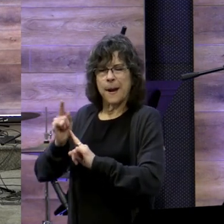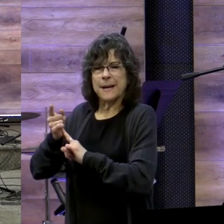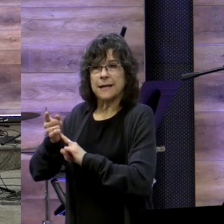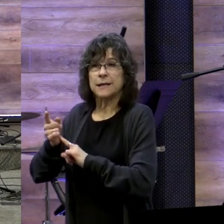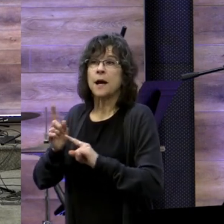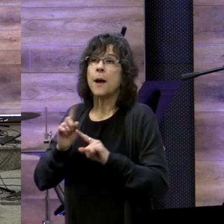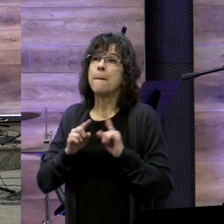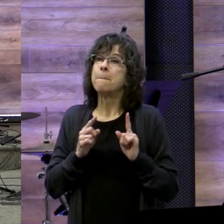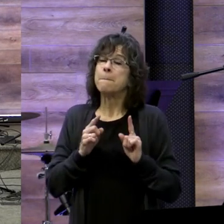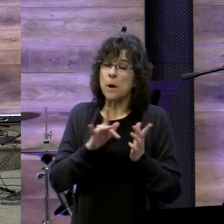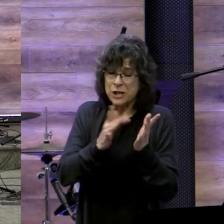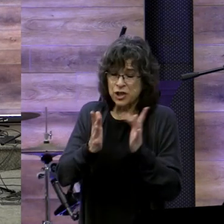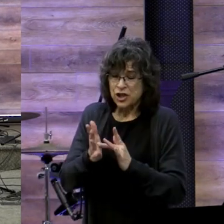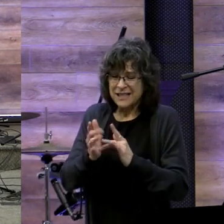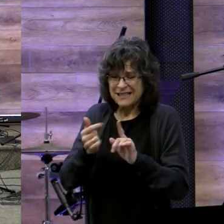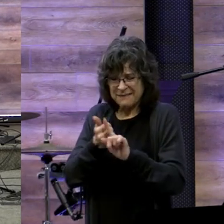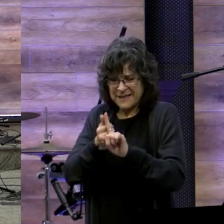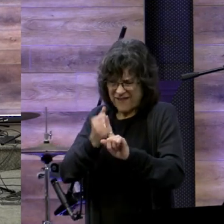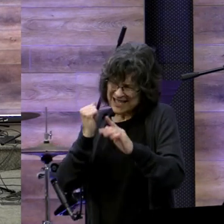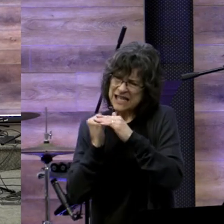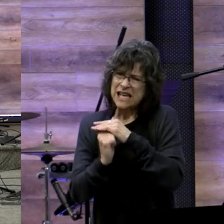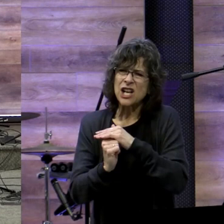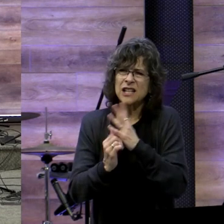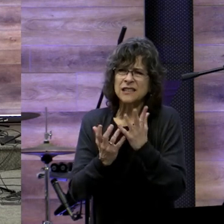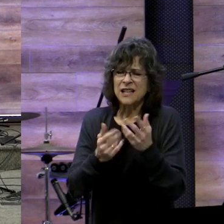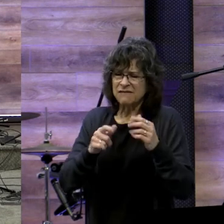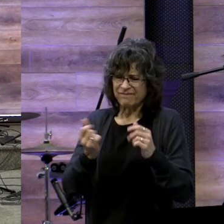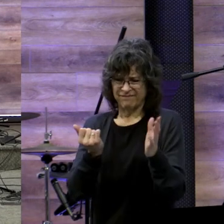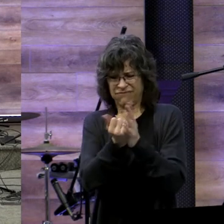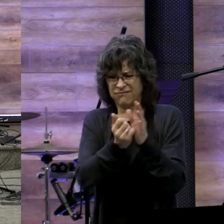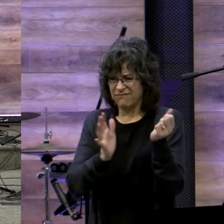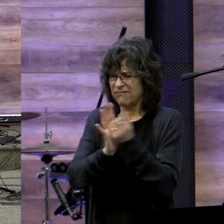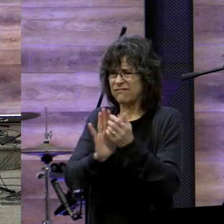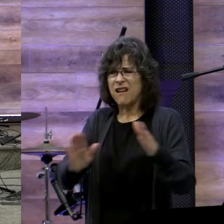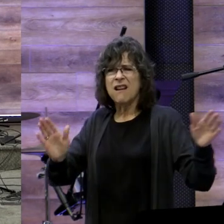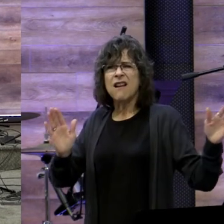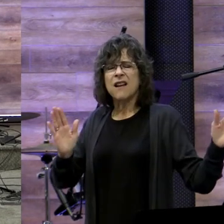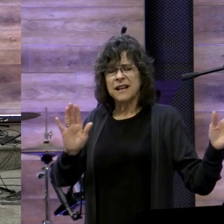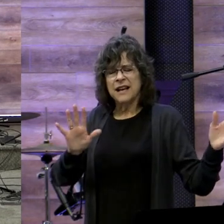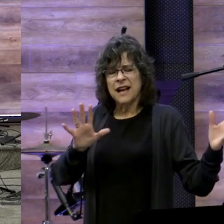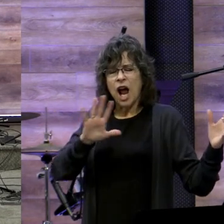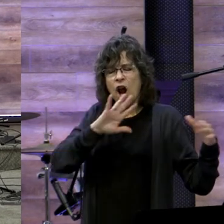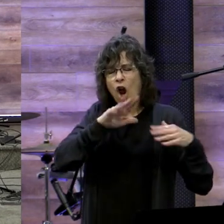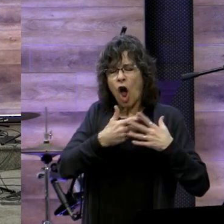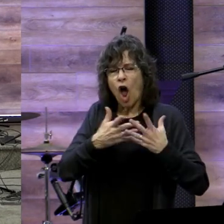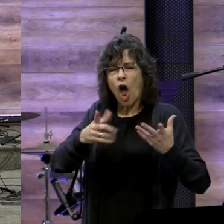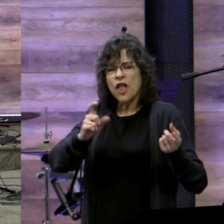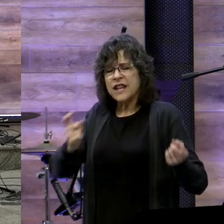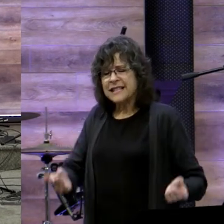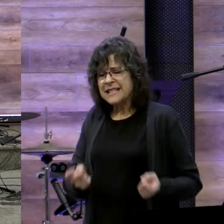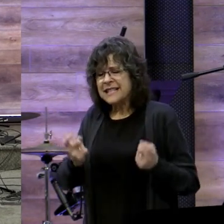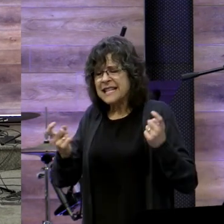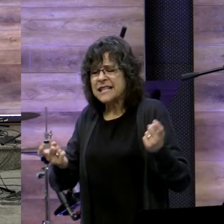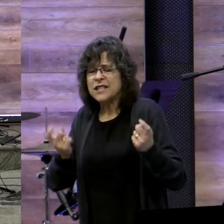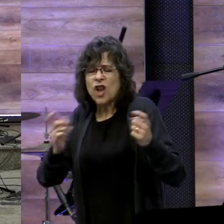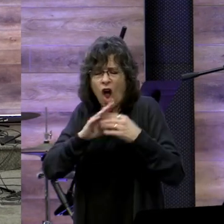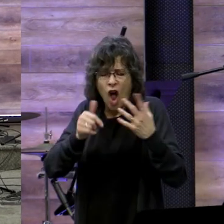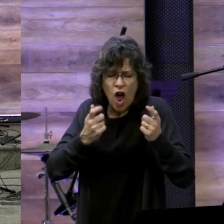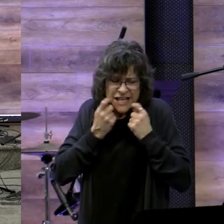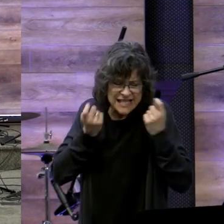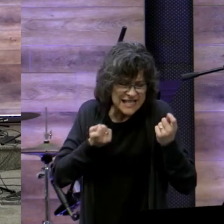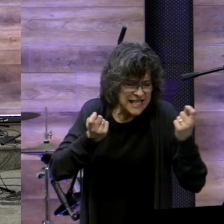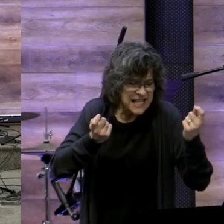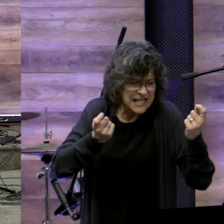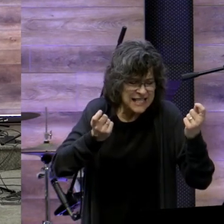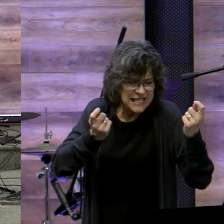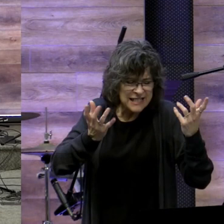killed for the sins of mankind, he takes them to the grave, but then rises again in victory over this,